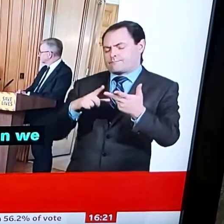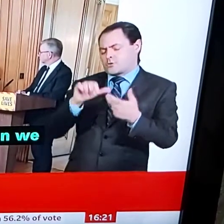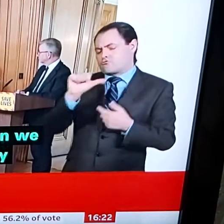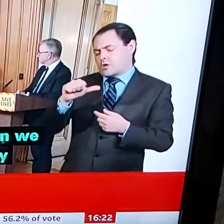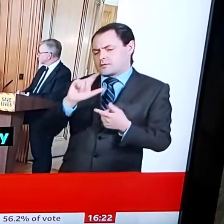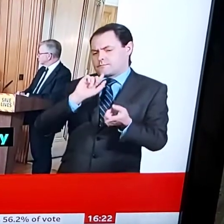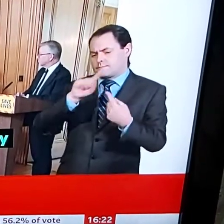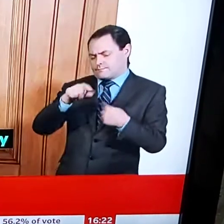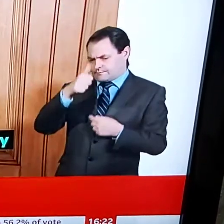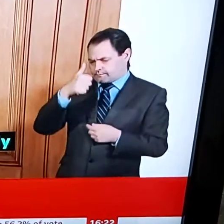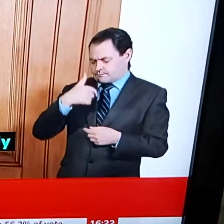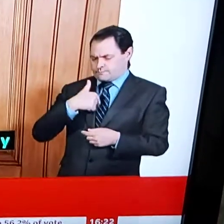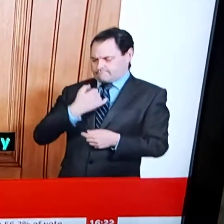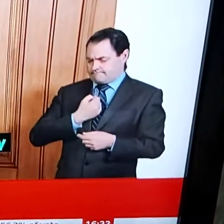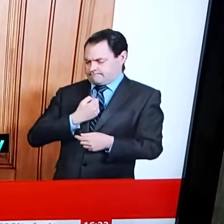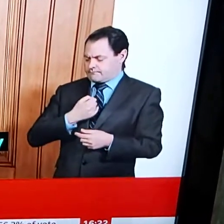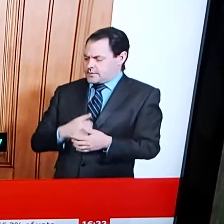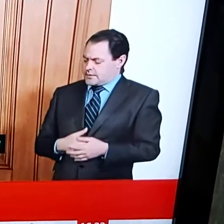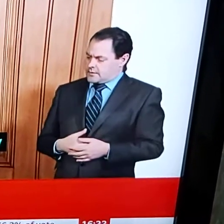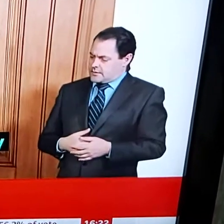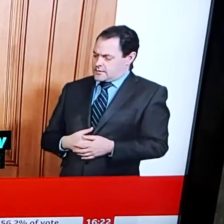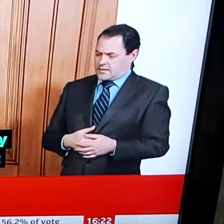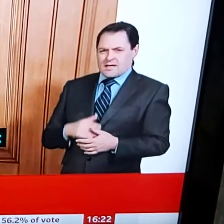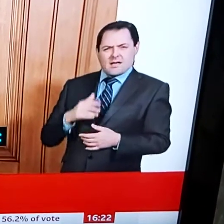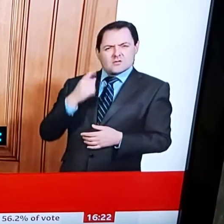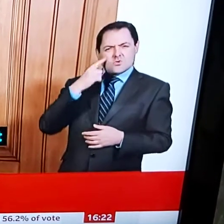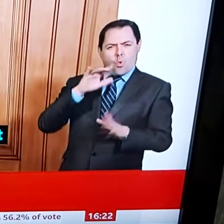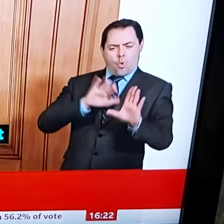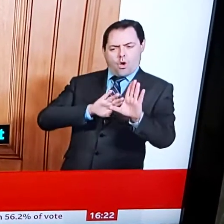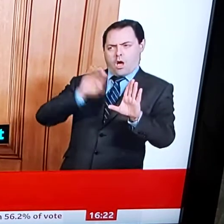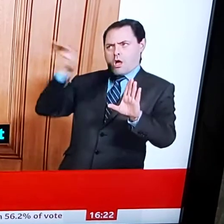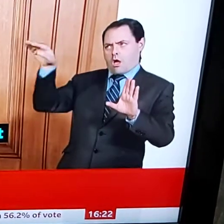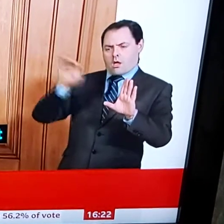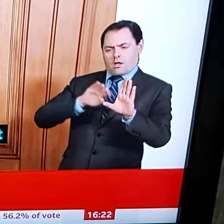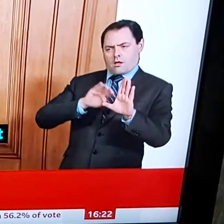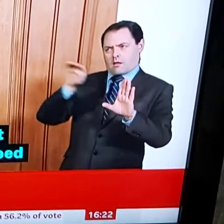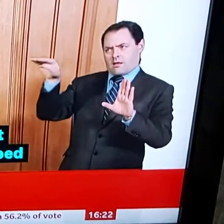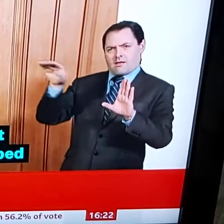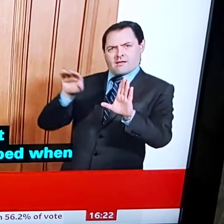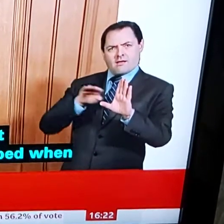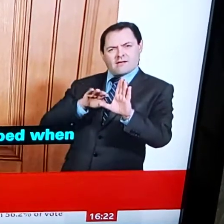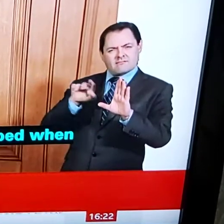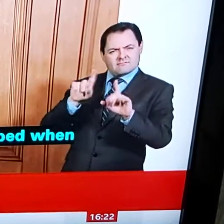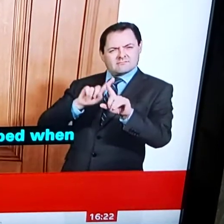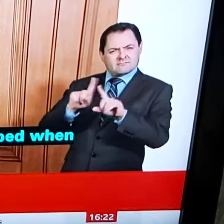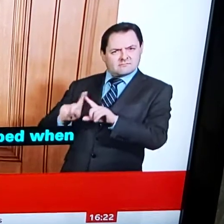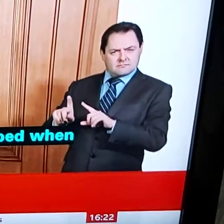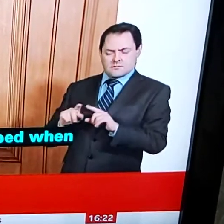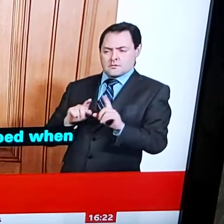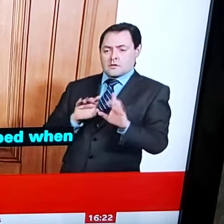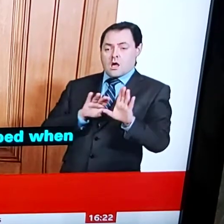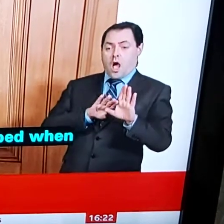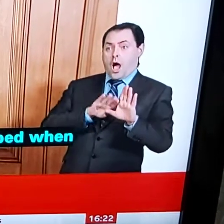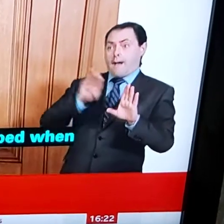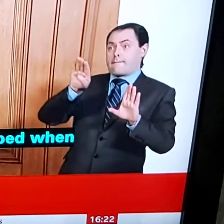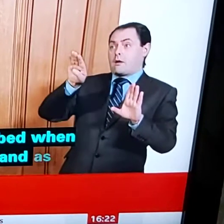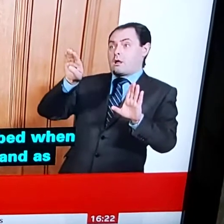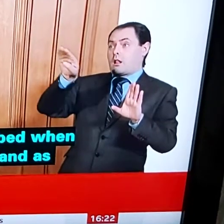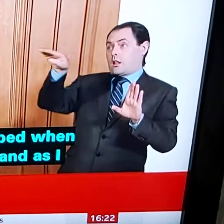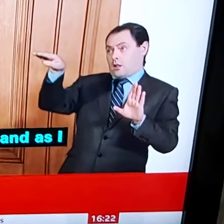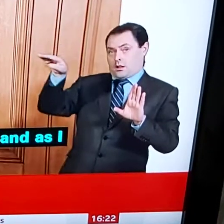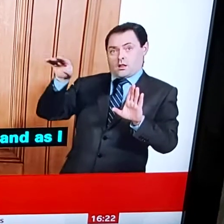as I described when we showed you the charts, and as I've said before, a reduction in